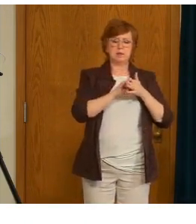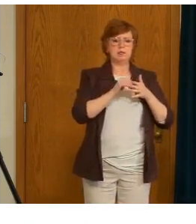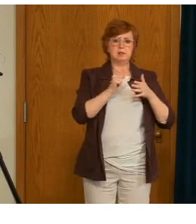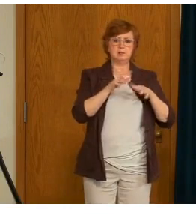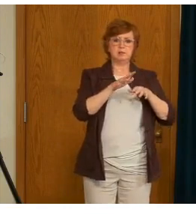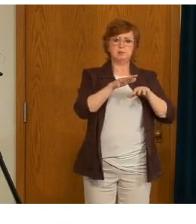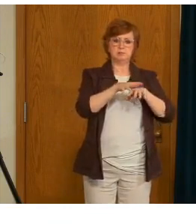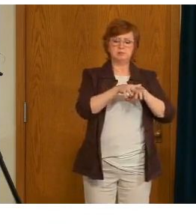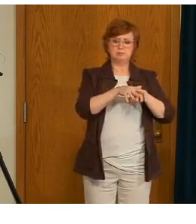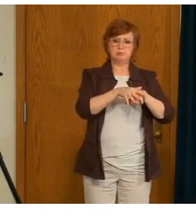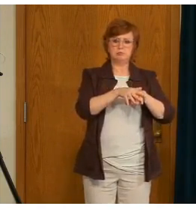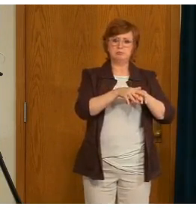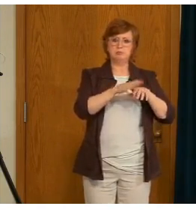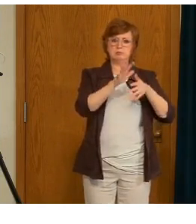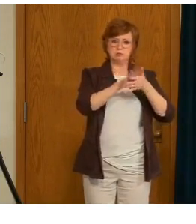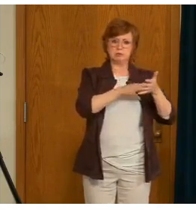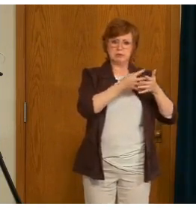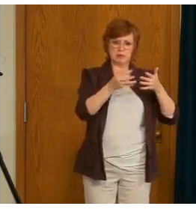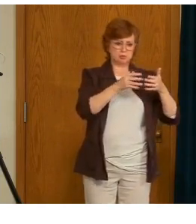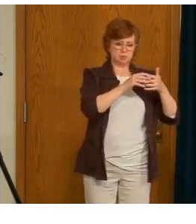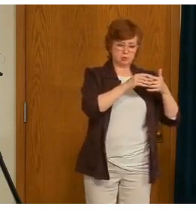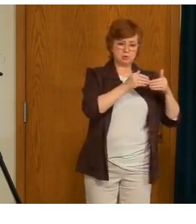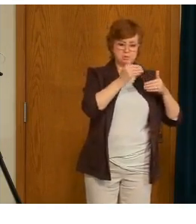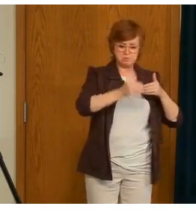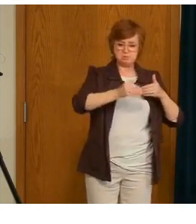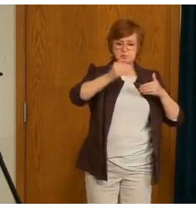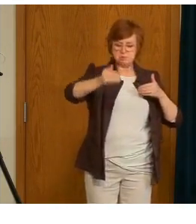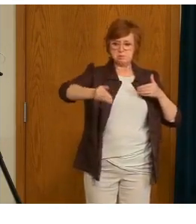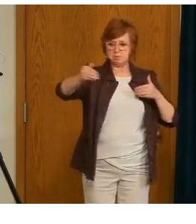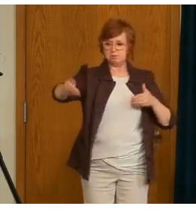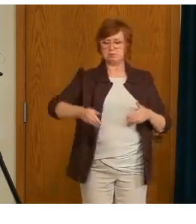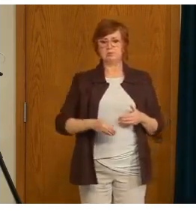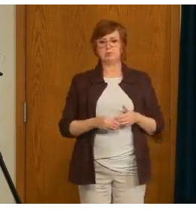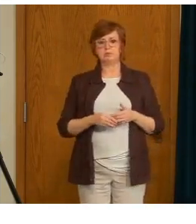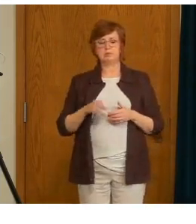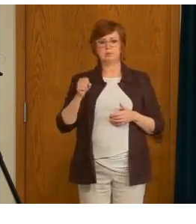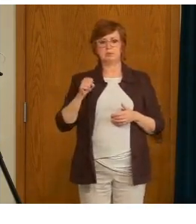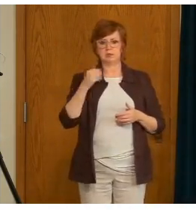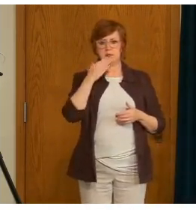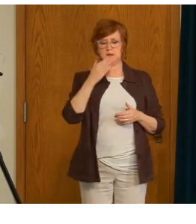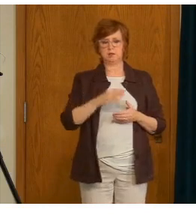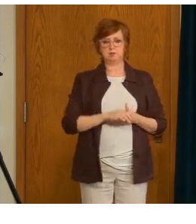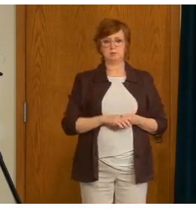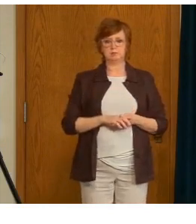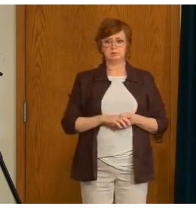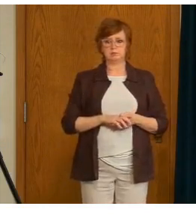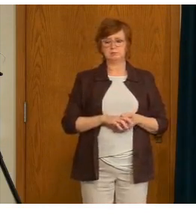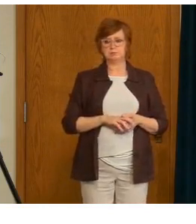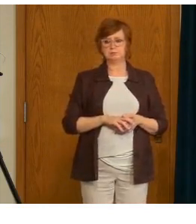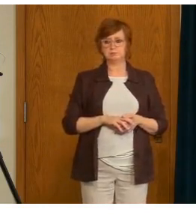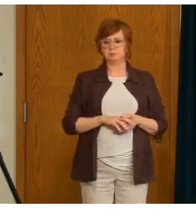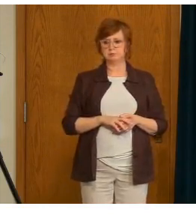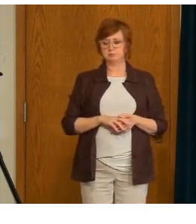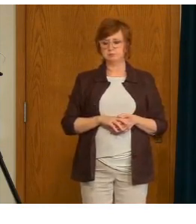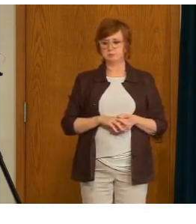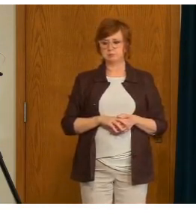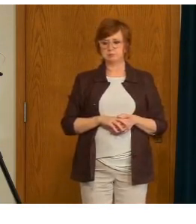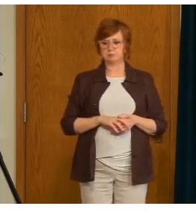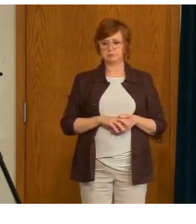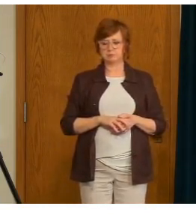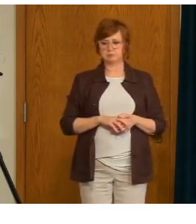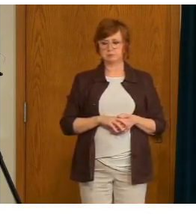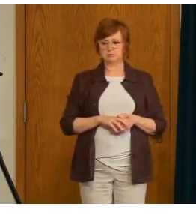that. Yeah, thank you. I think that's a really important point. And like the minister said, we still have to comply with